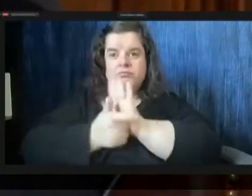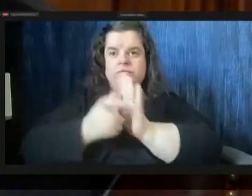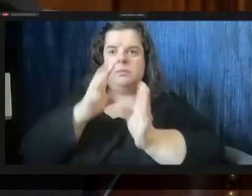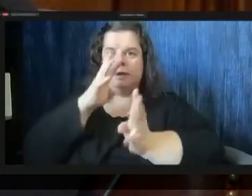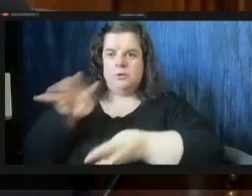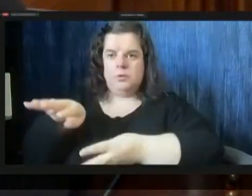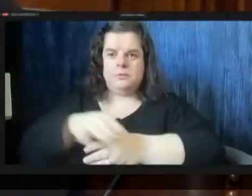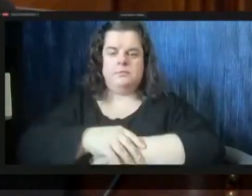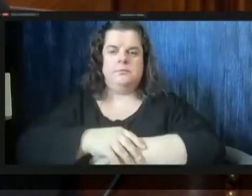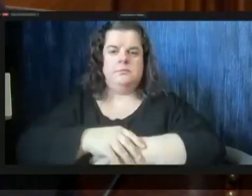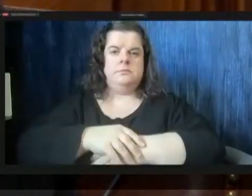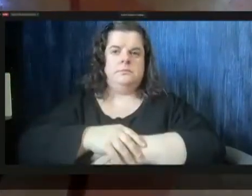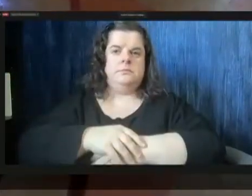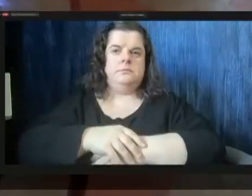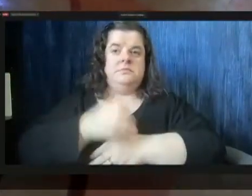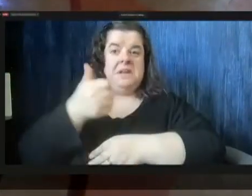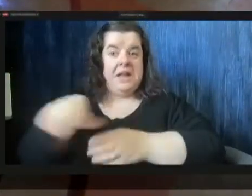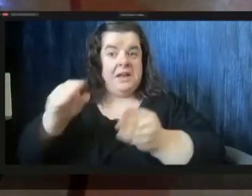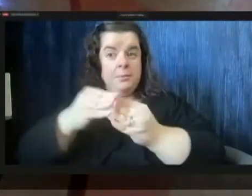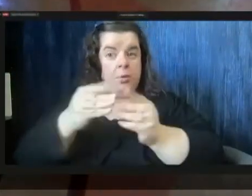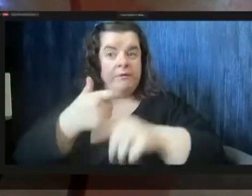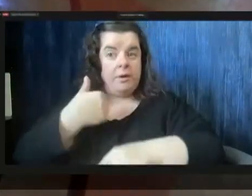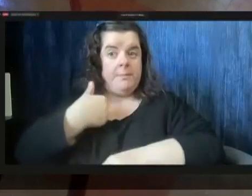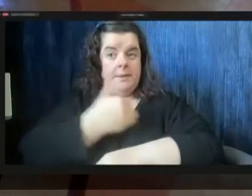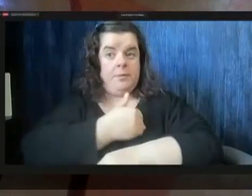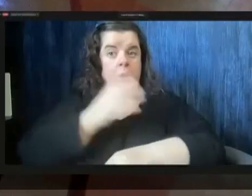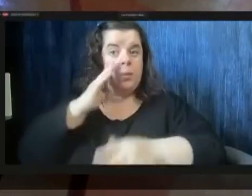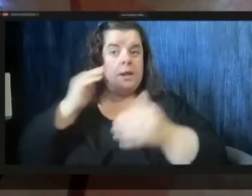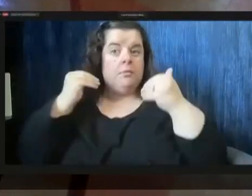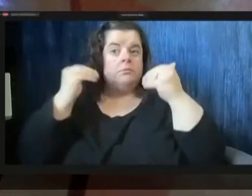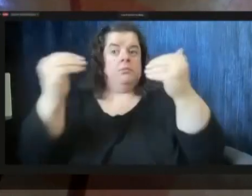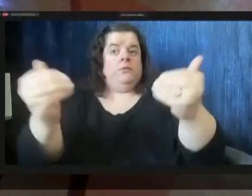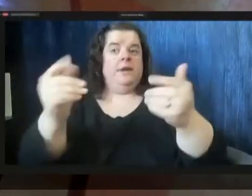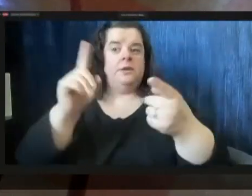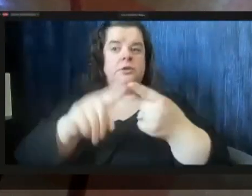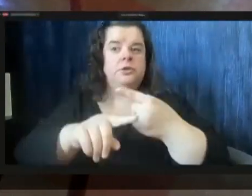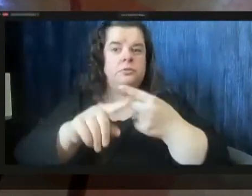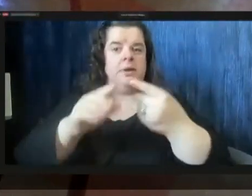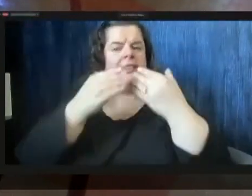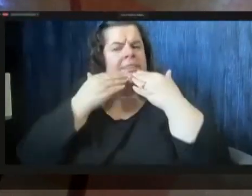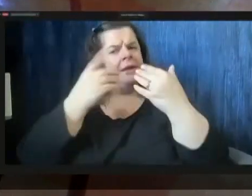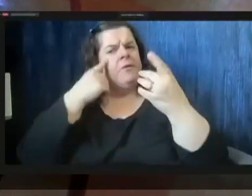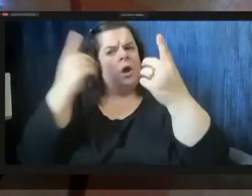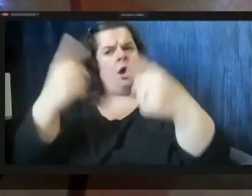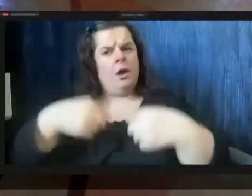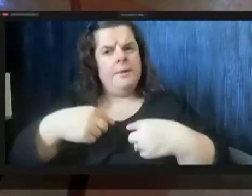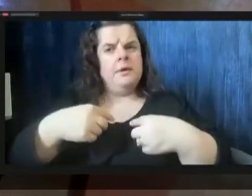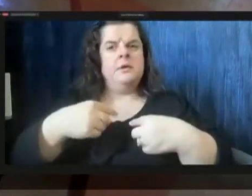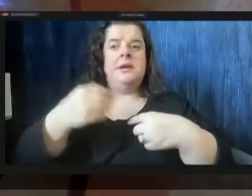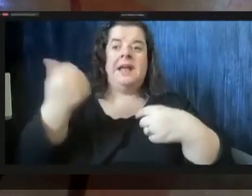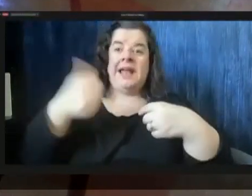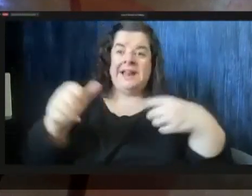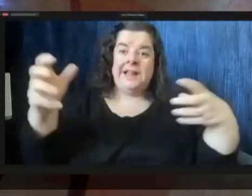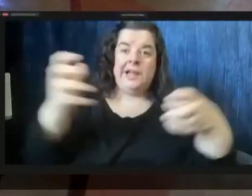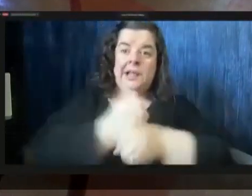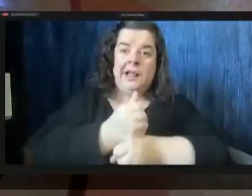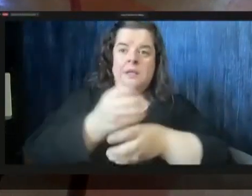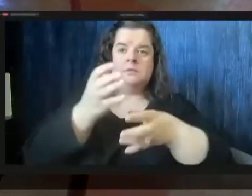Thank you. Anything else from members? We're going to get on to our, thank you all for being here. Any closing comments anybody wants to